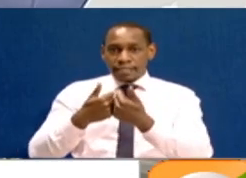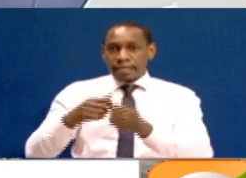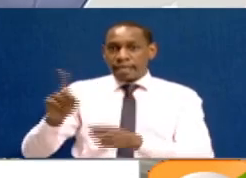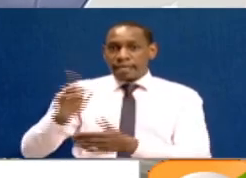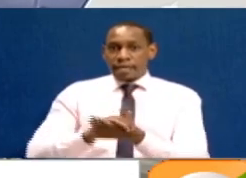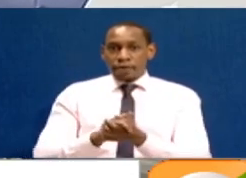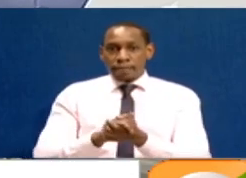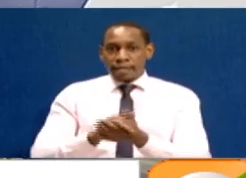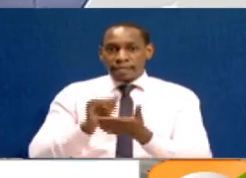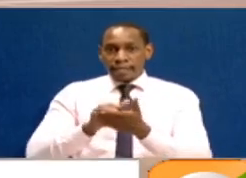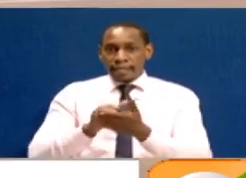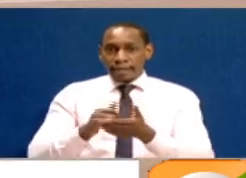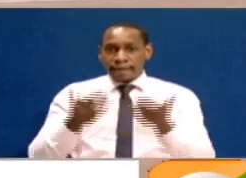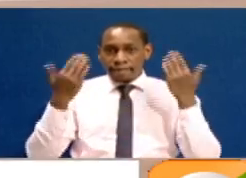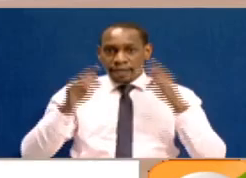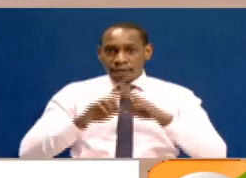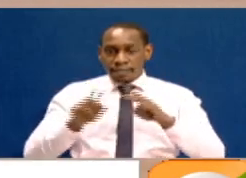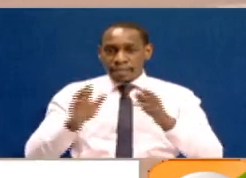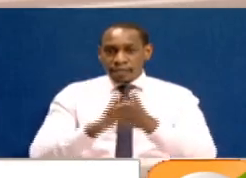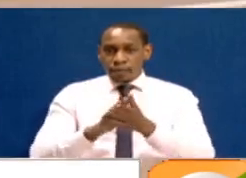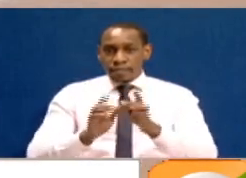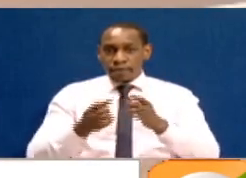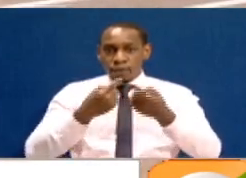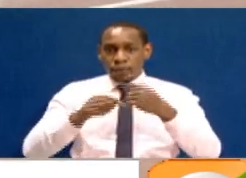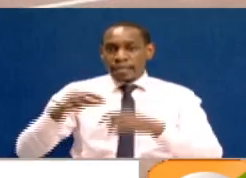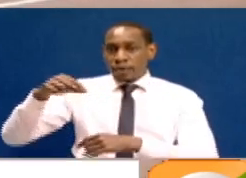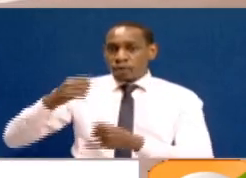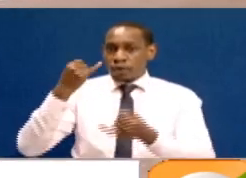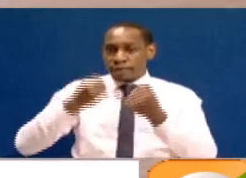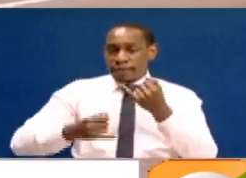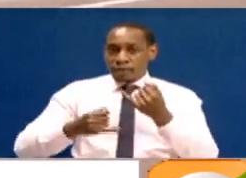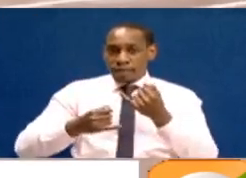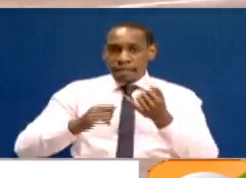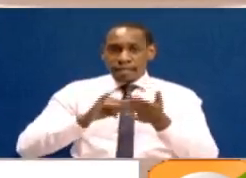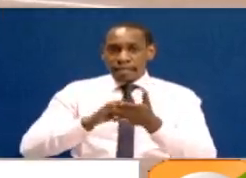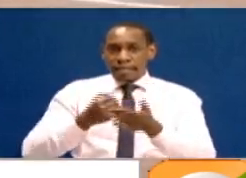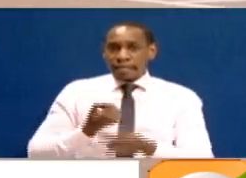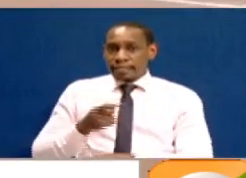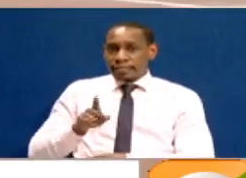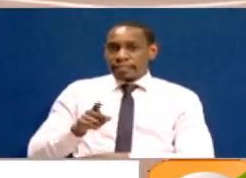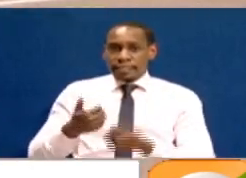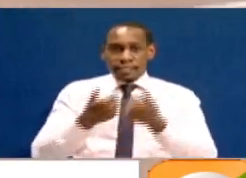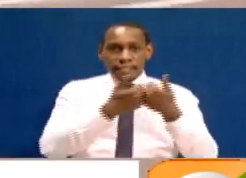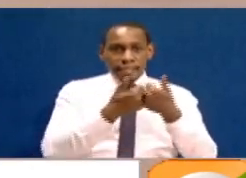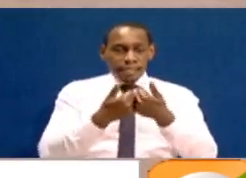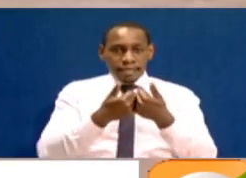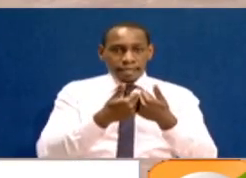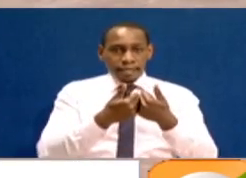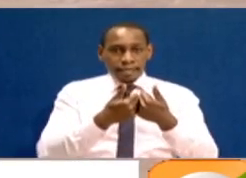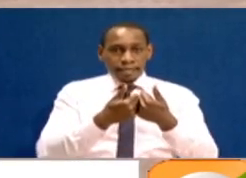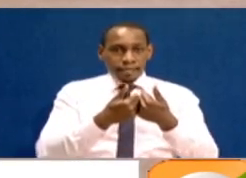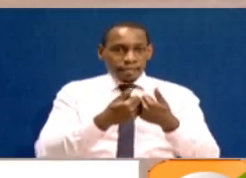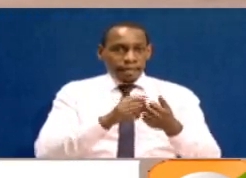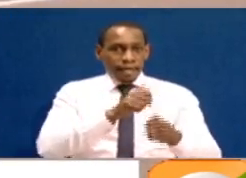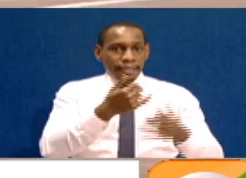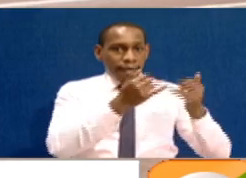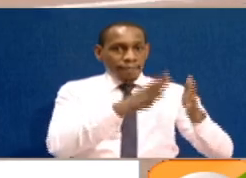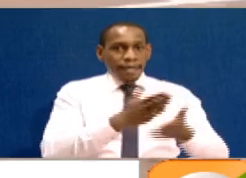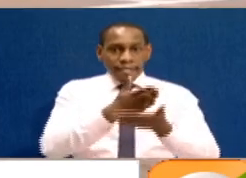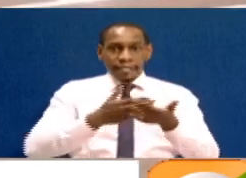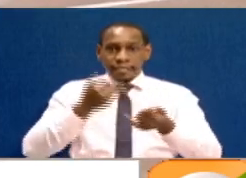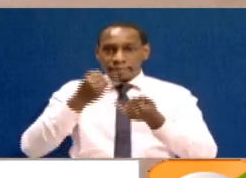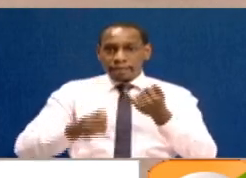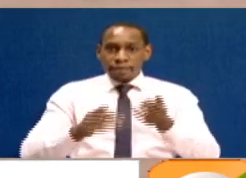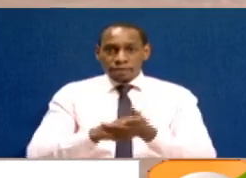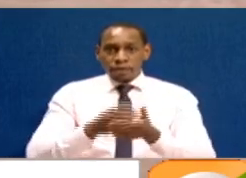Nairobi. Okutoyi's path to the final began with a bye. In the quarterfinal, she faced Azam Rajab in the semis,